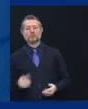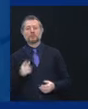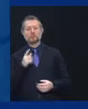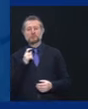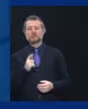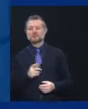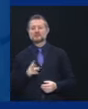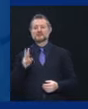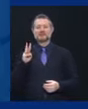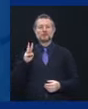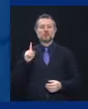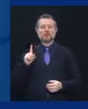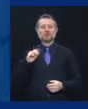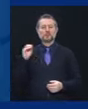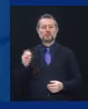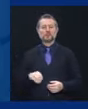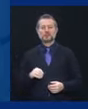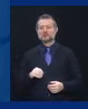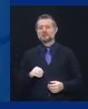61,